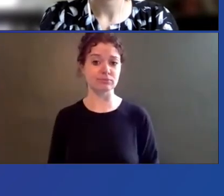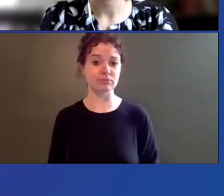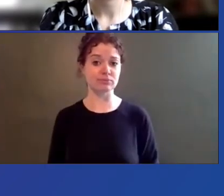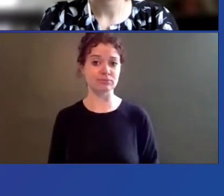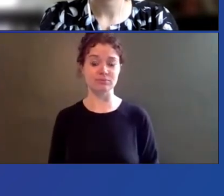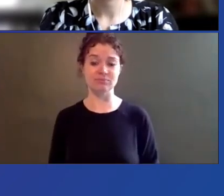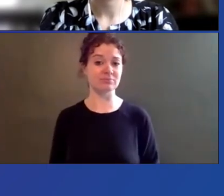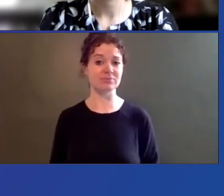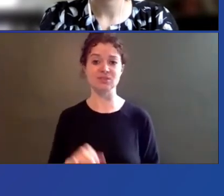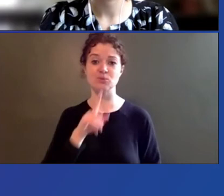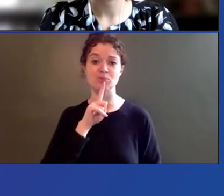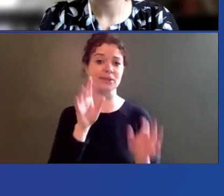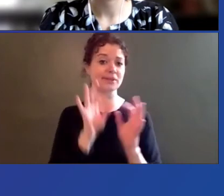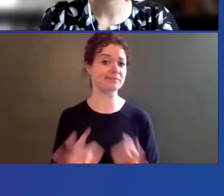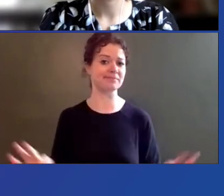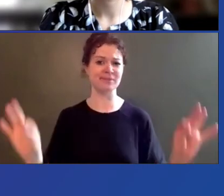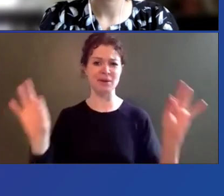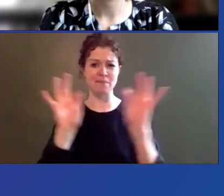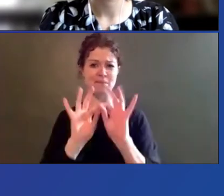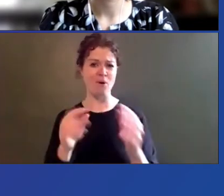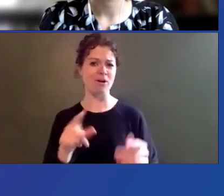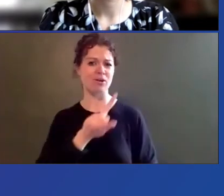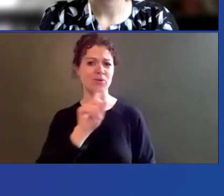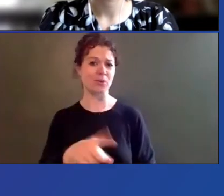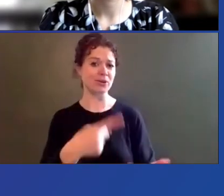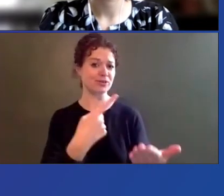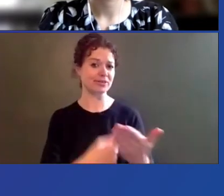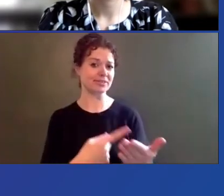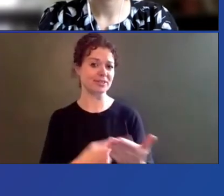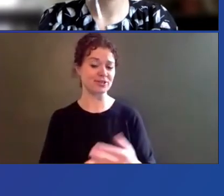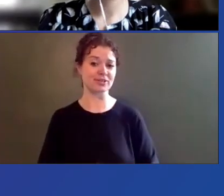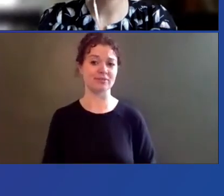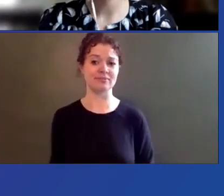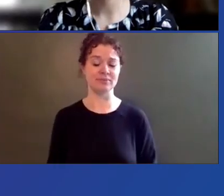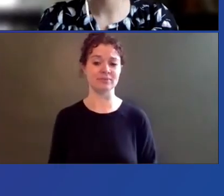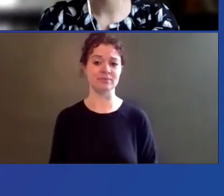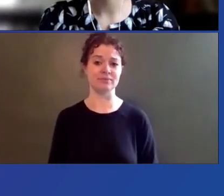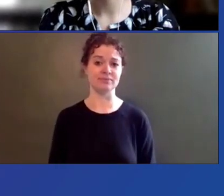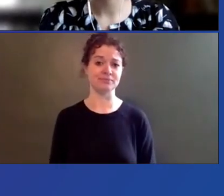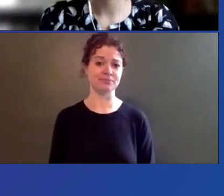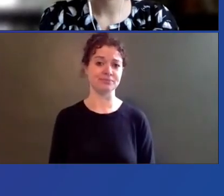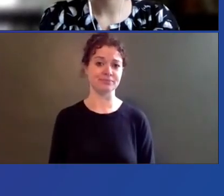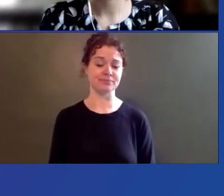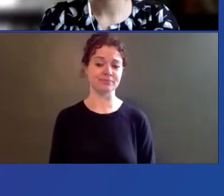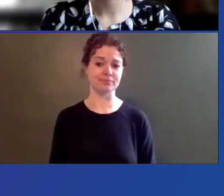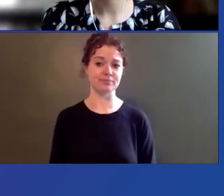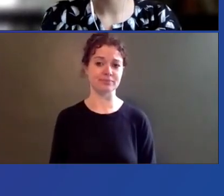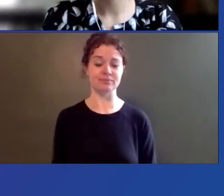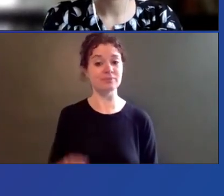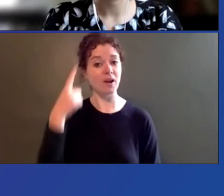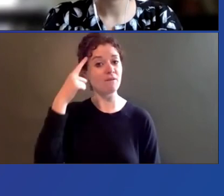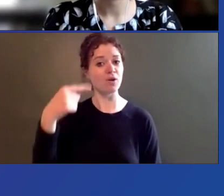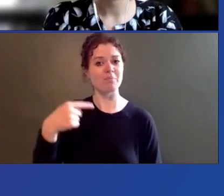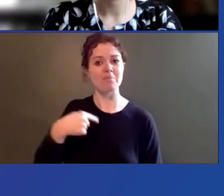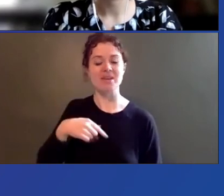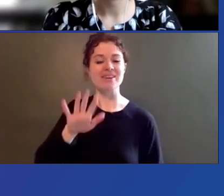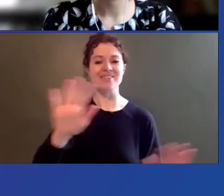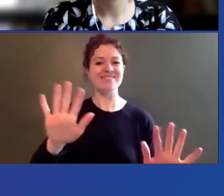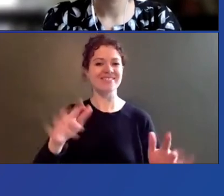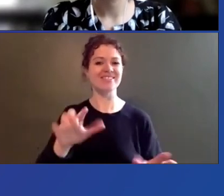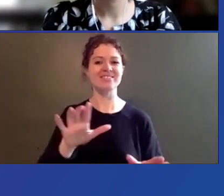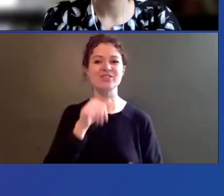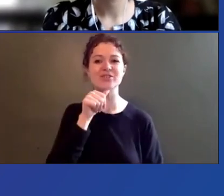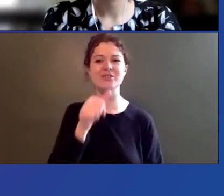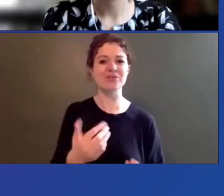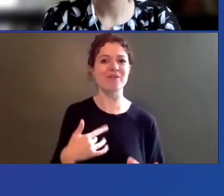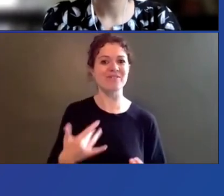really important discussion? I mean, that's just my thing of, I just don't want people to feel overwhelmed because,